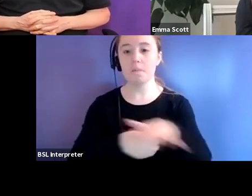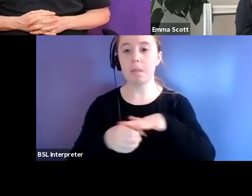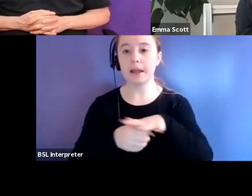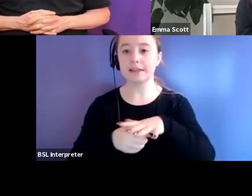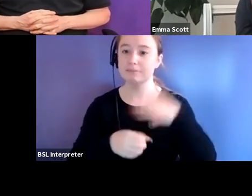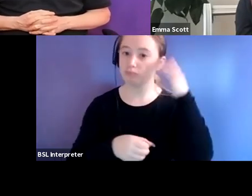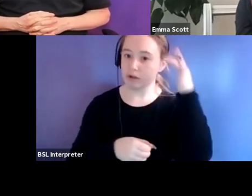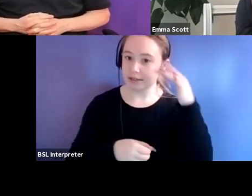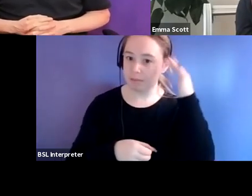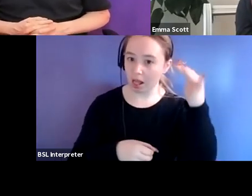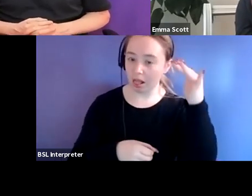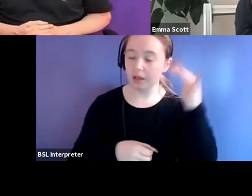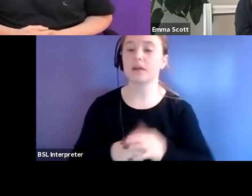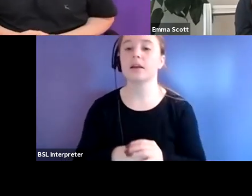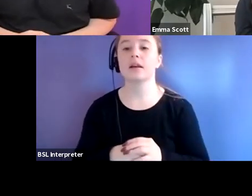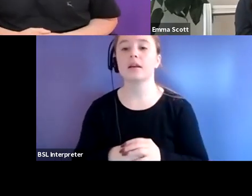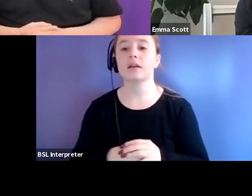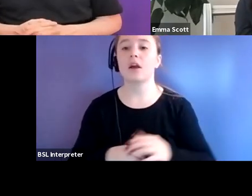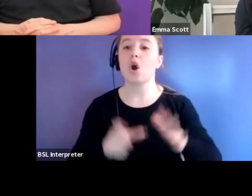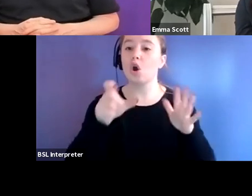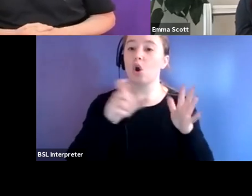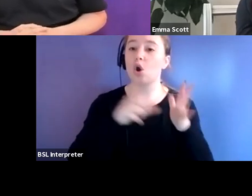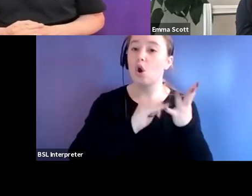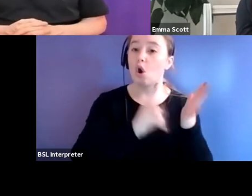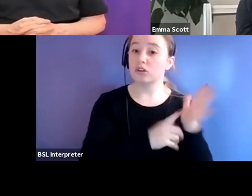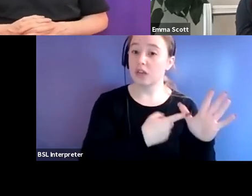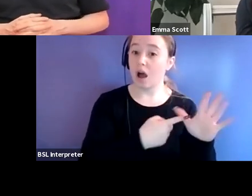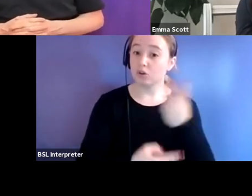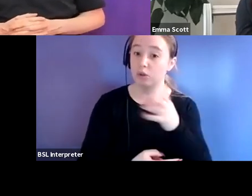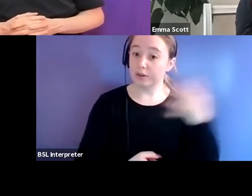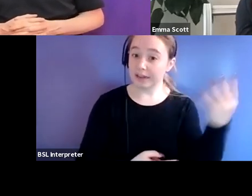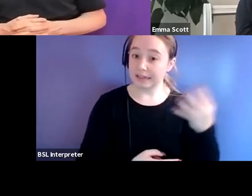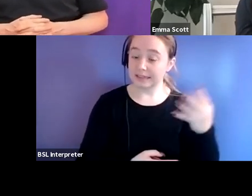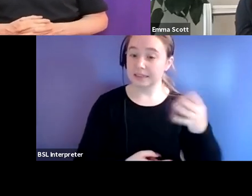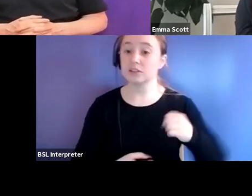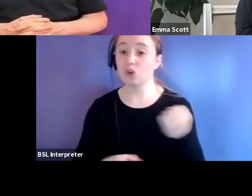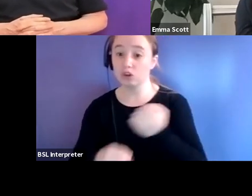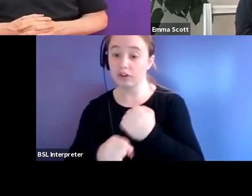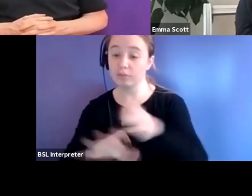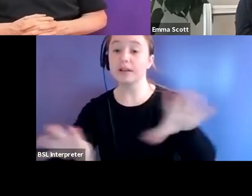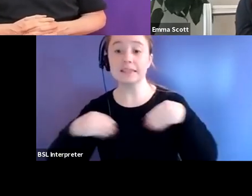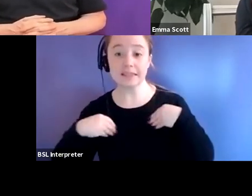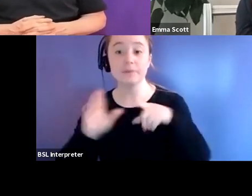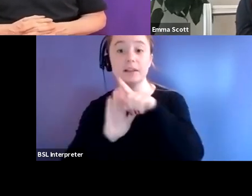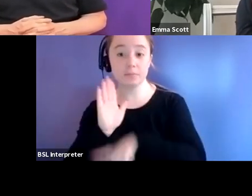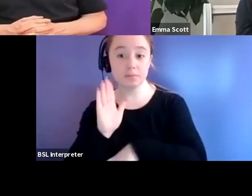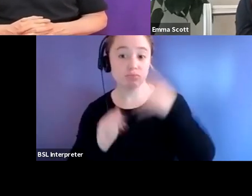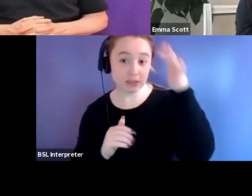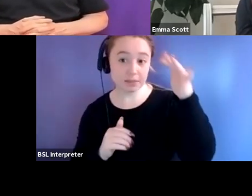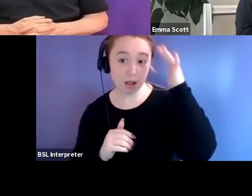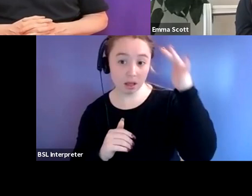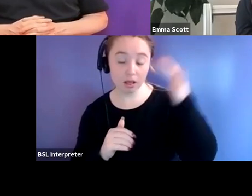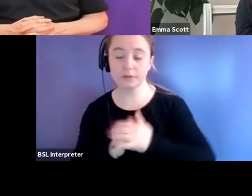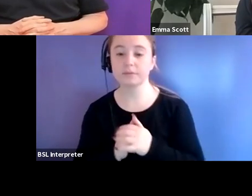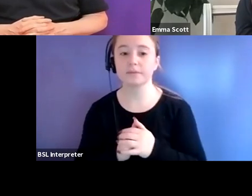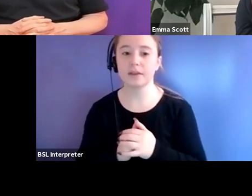which was adopted by Scottish Government and COSLA in 2019. And in essence, the place principle, let me just find the